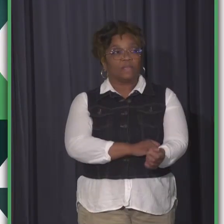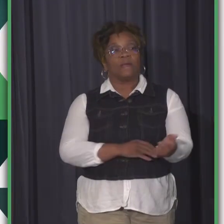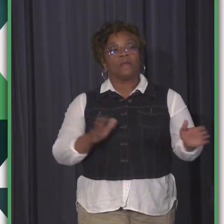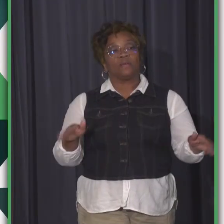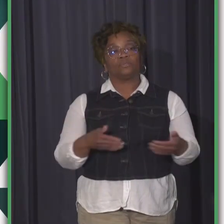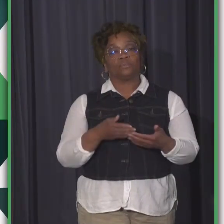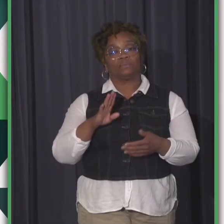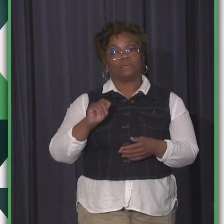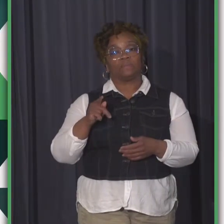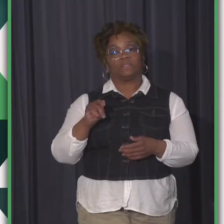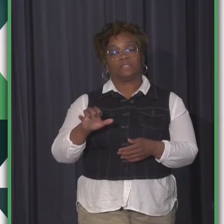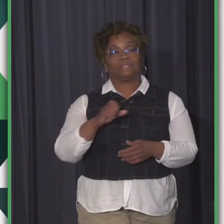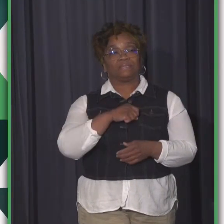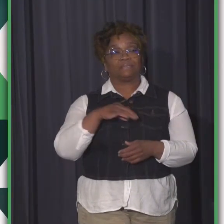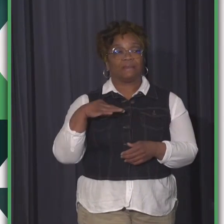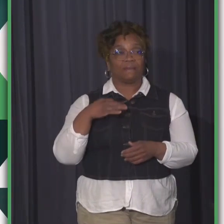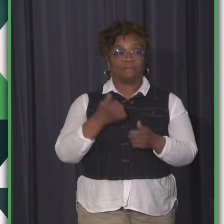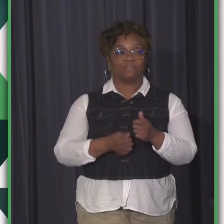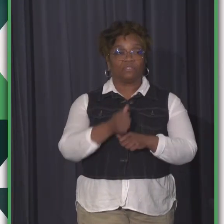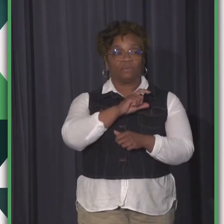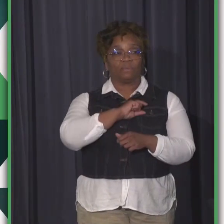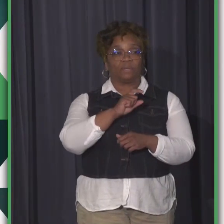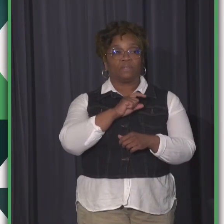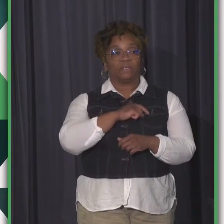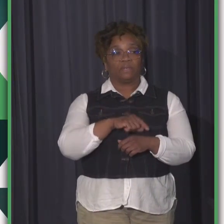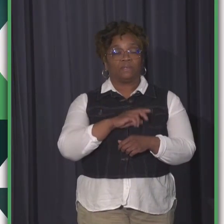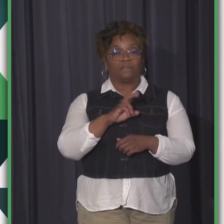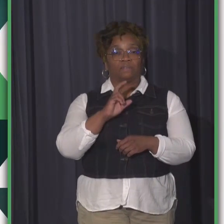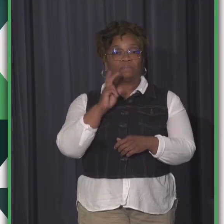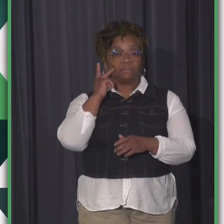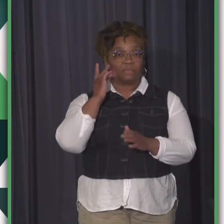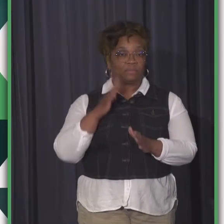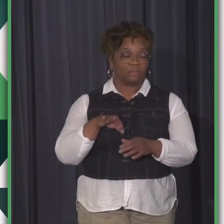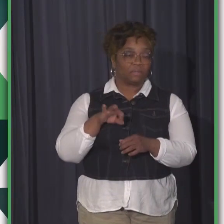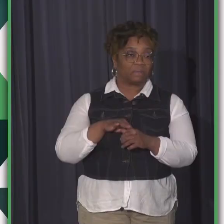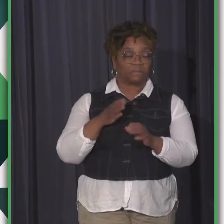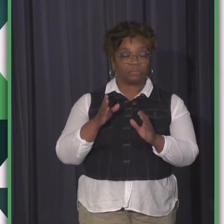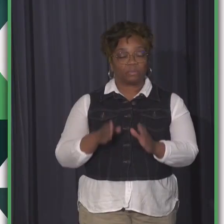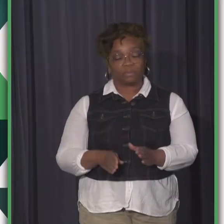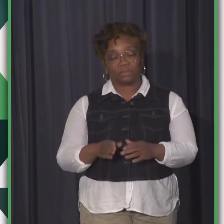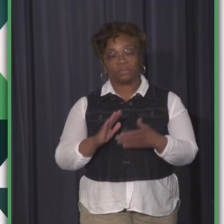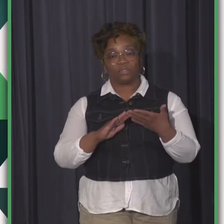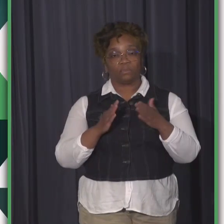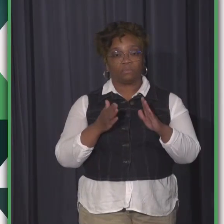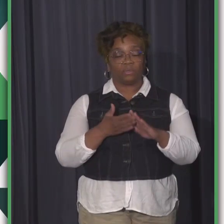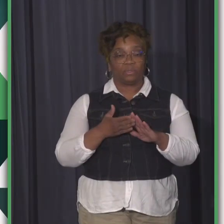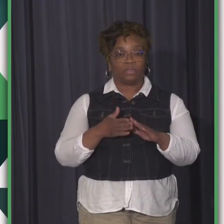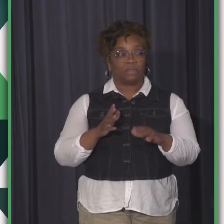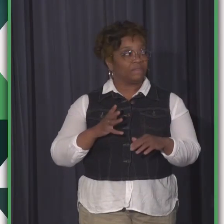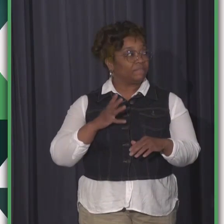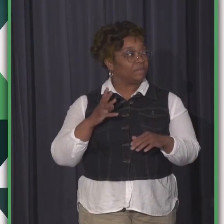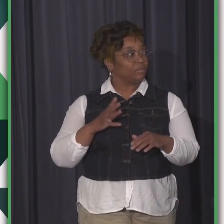BOPC staff, chief of police, elected officials, and representatives and community leaders. Through the chair.